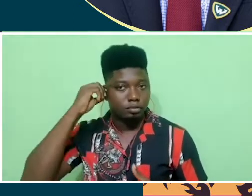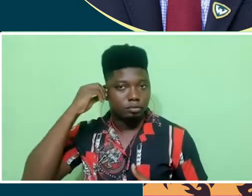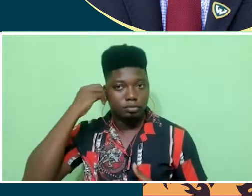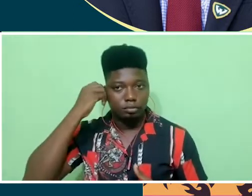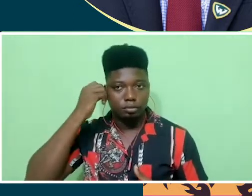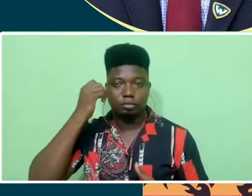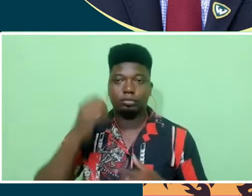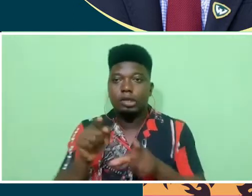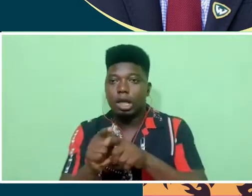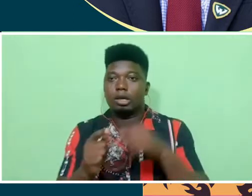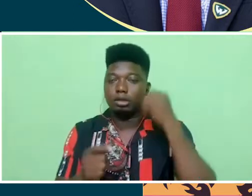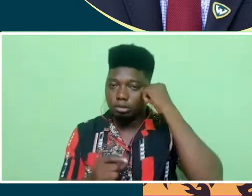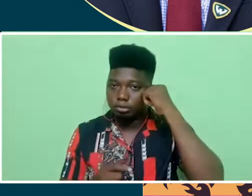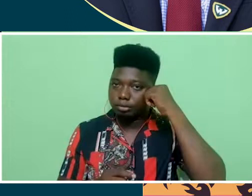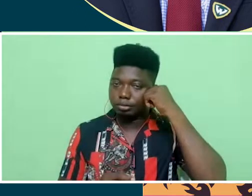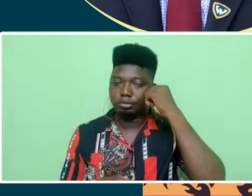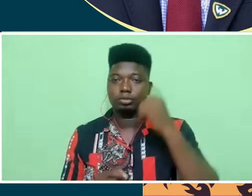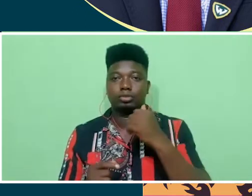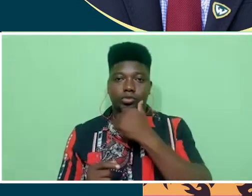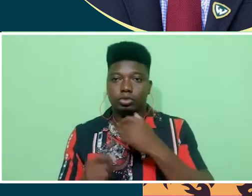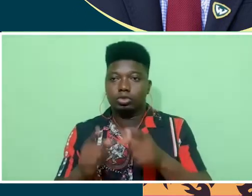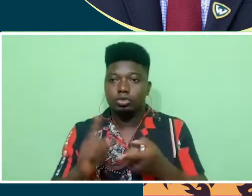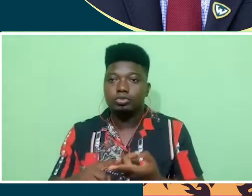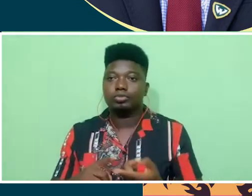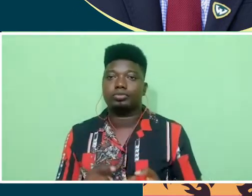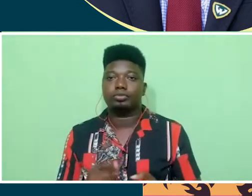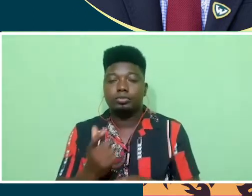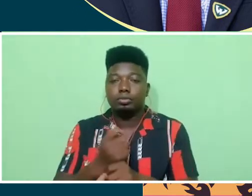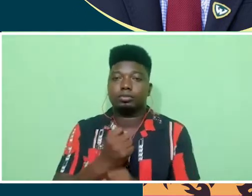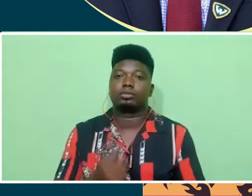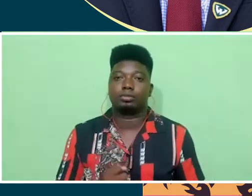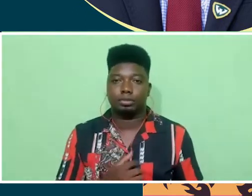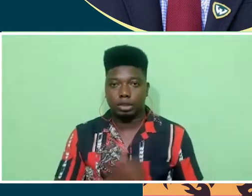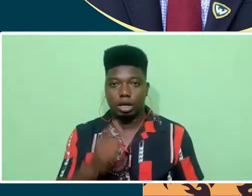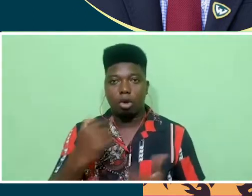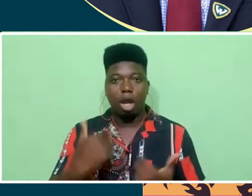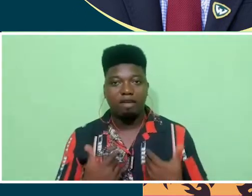work to get you started on the vision that you had?